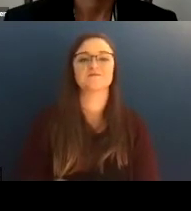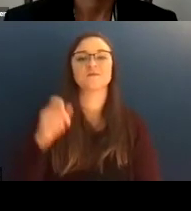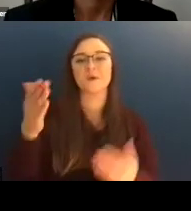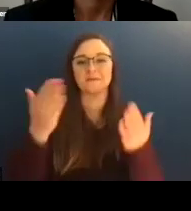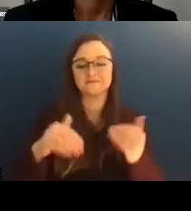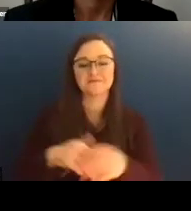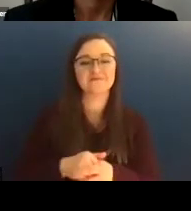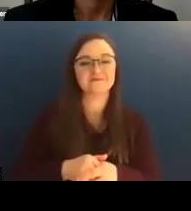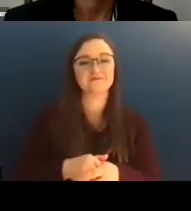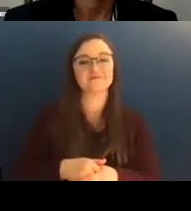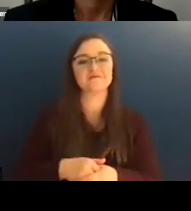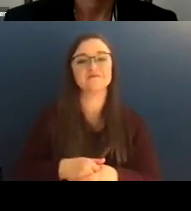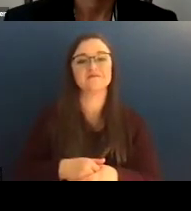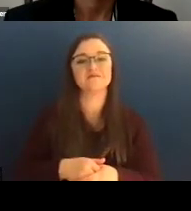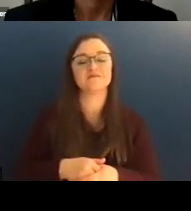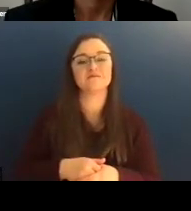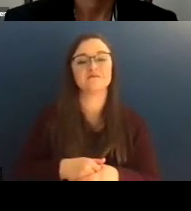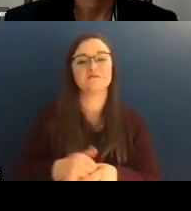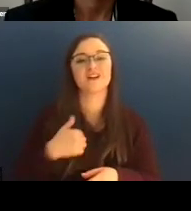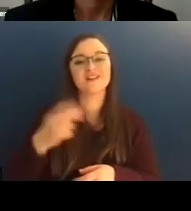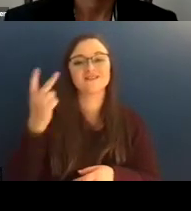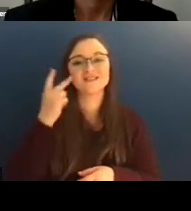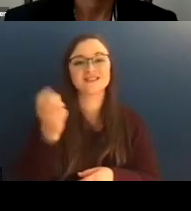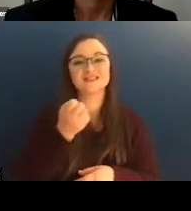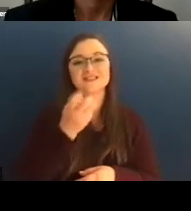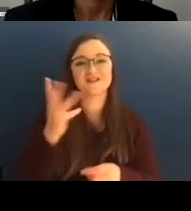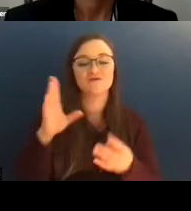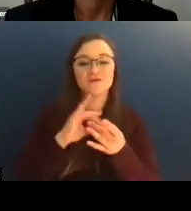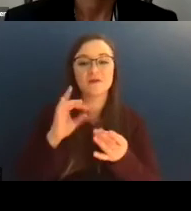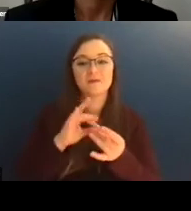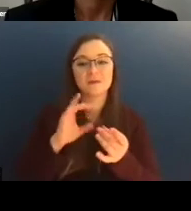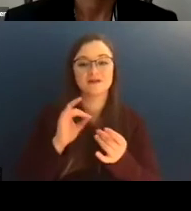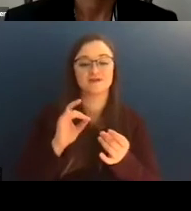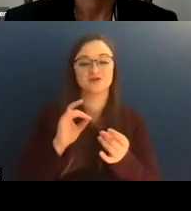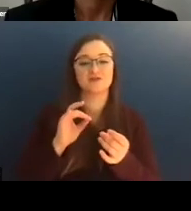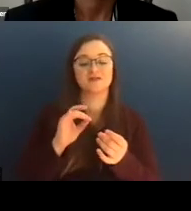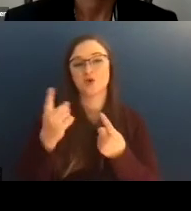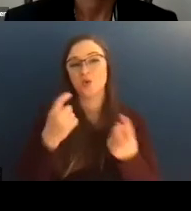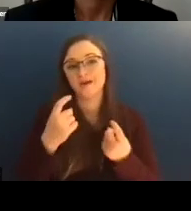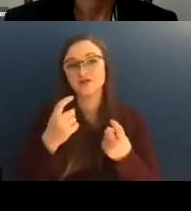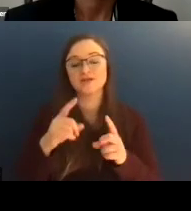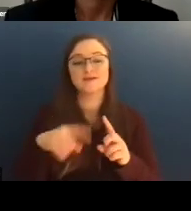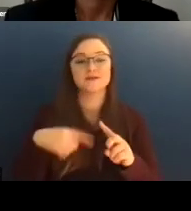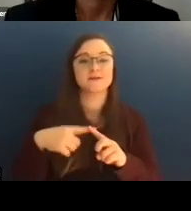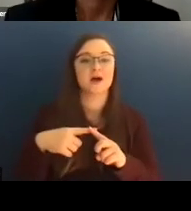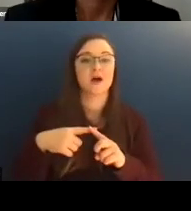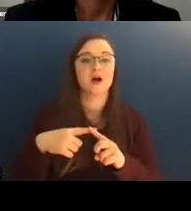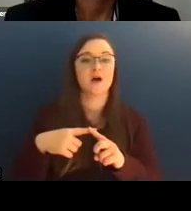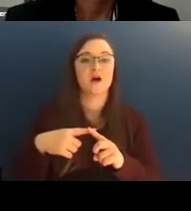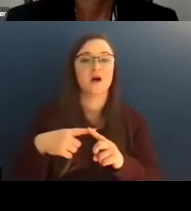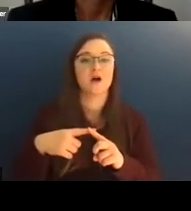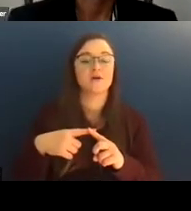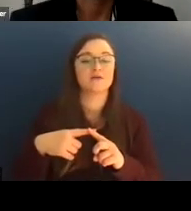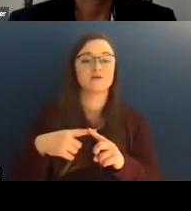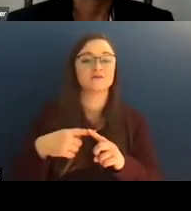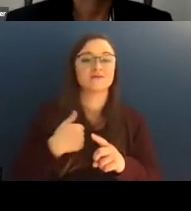then. I've seen several messages, questions about, you know, I love